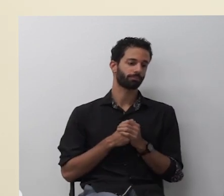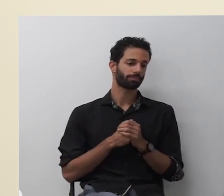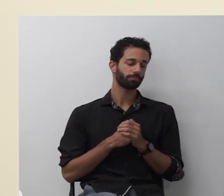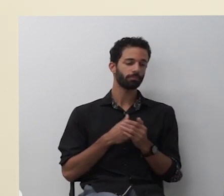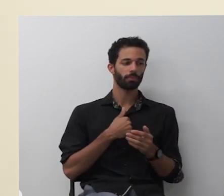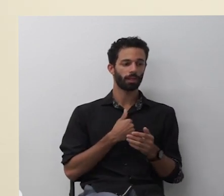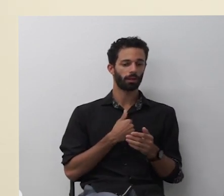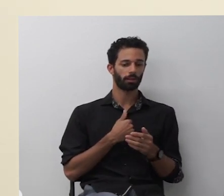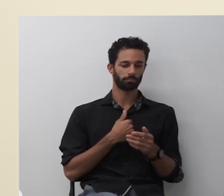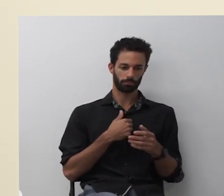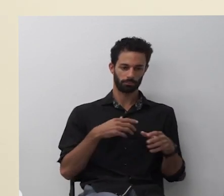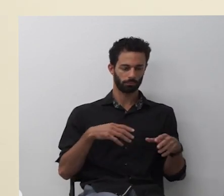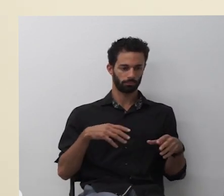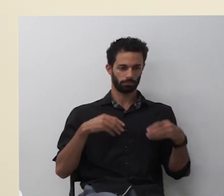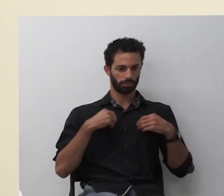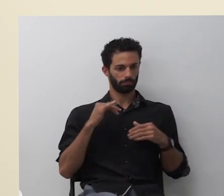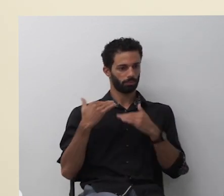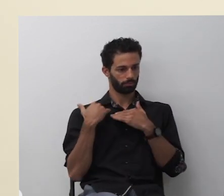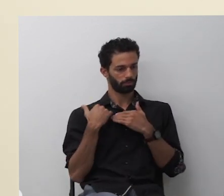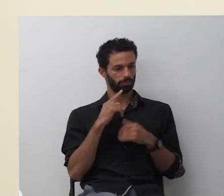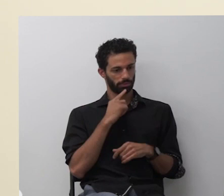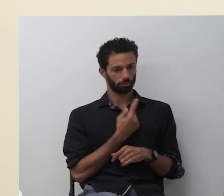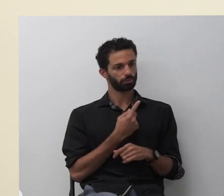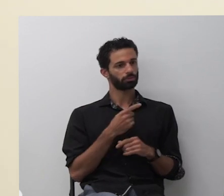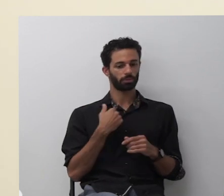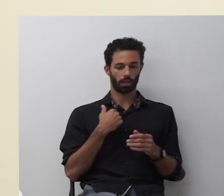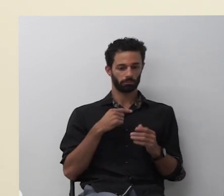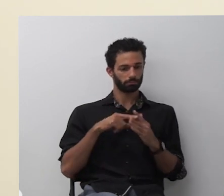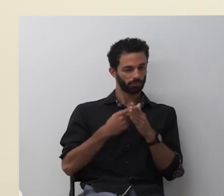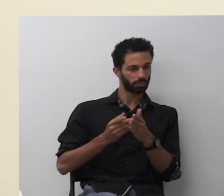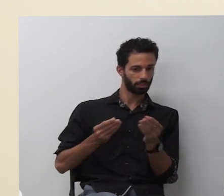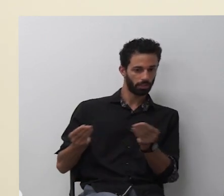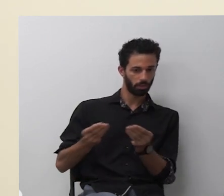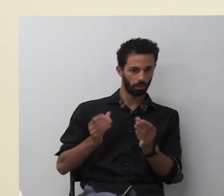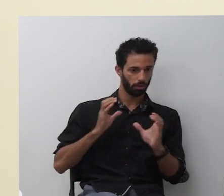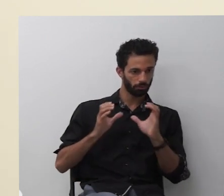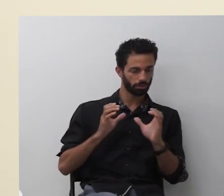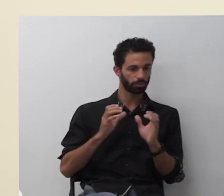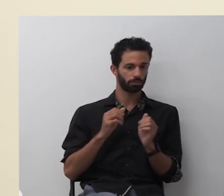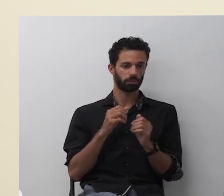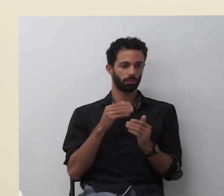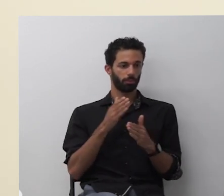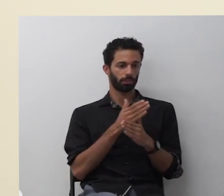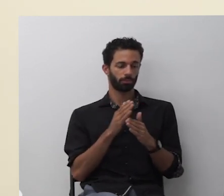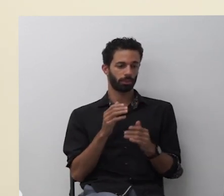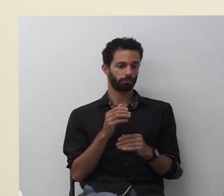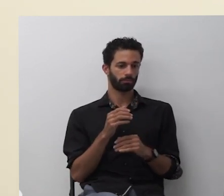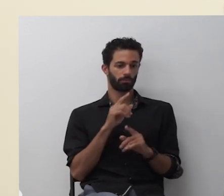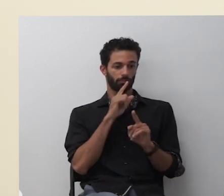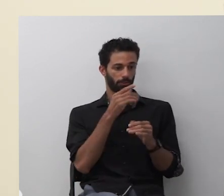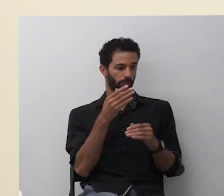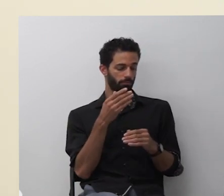I take that very seriously, to like whether it's to facilitate conversations that other frontline responders are having, or